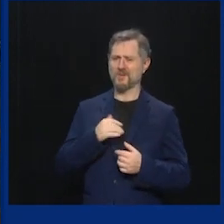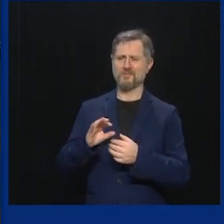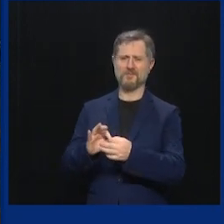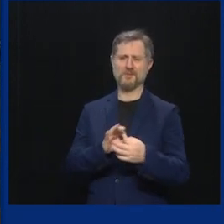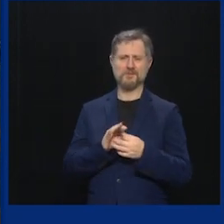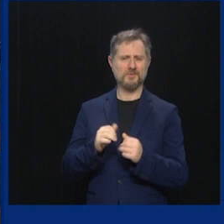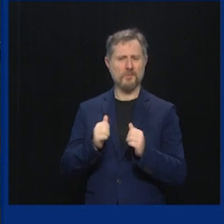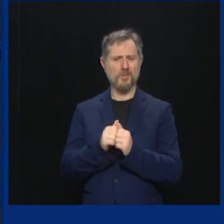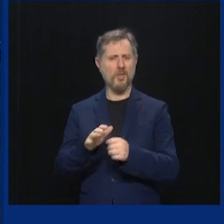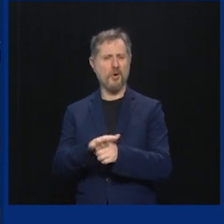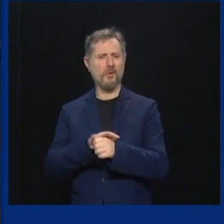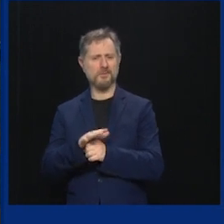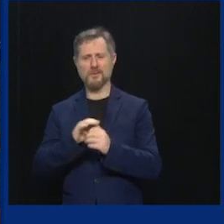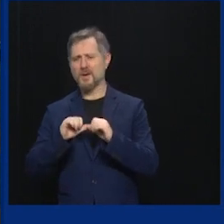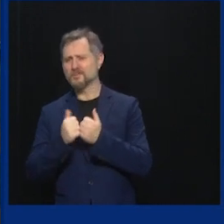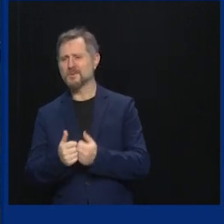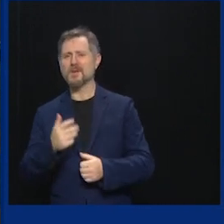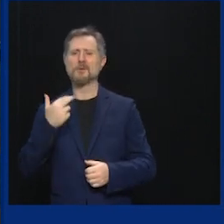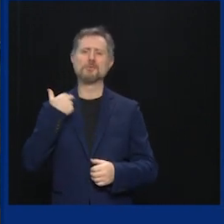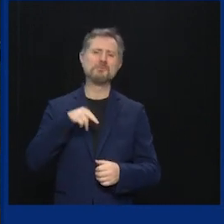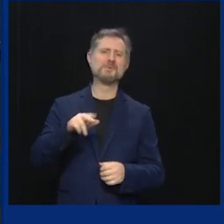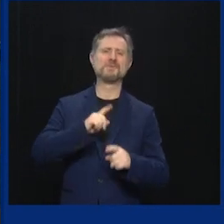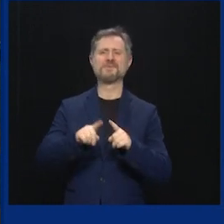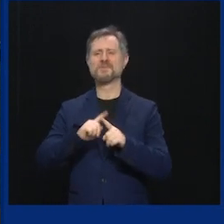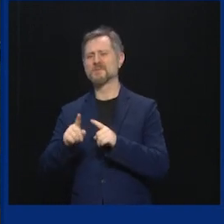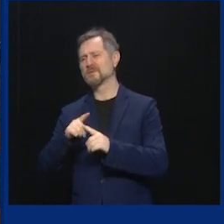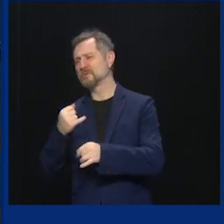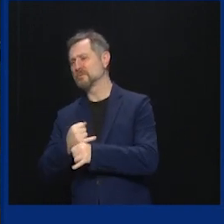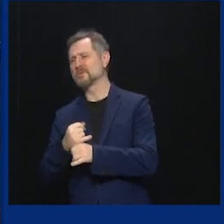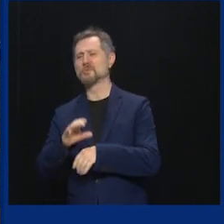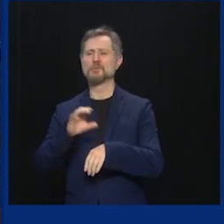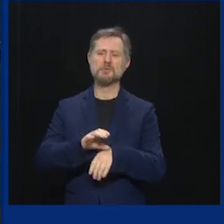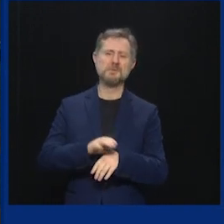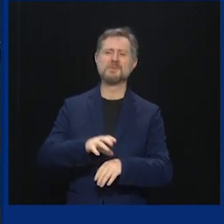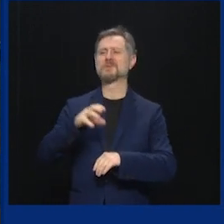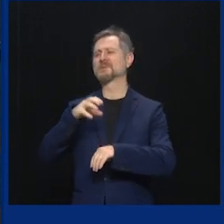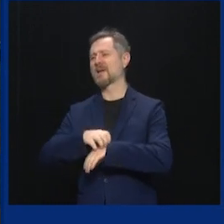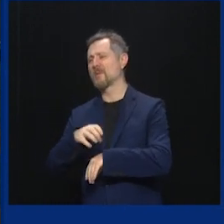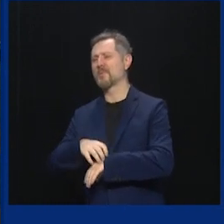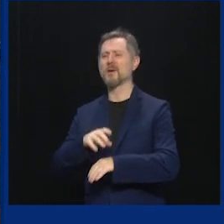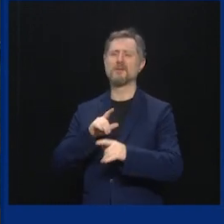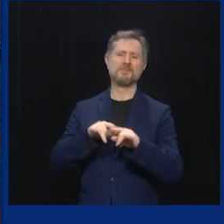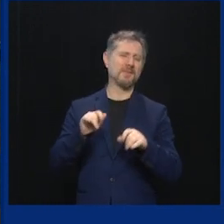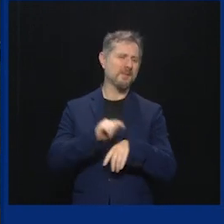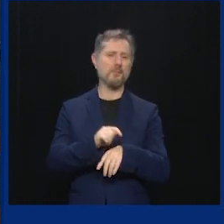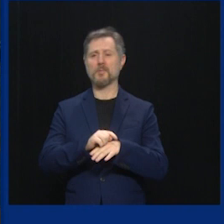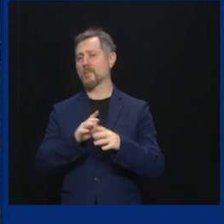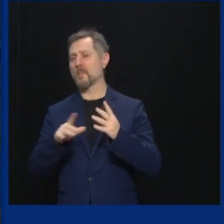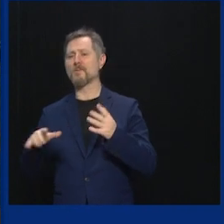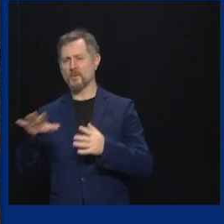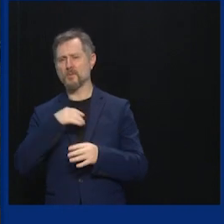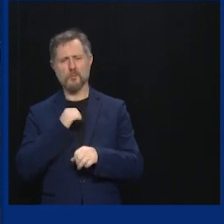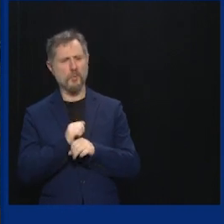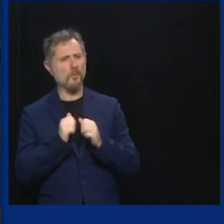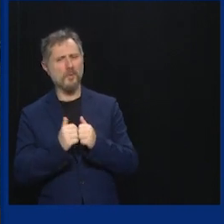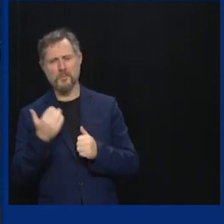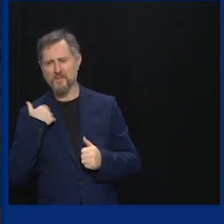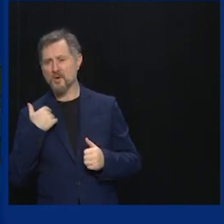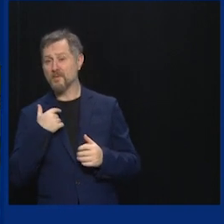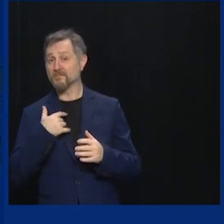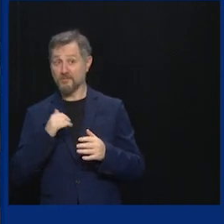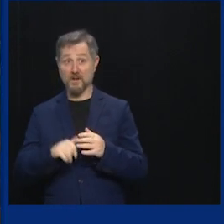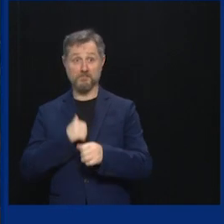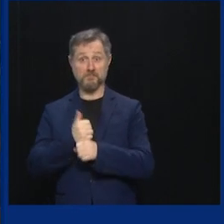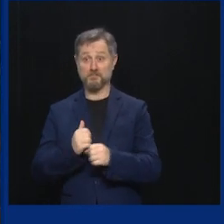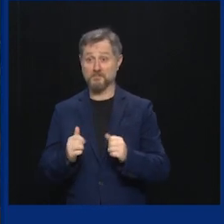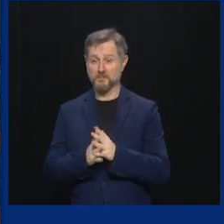whether it's the religious institutions, the churches and synagogues that were partnered with us before. Pop-up sites work successfully as well.